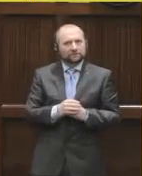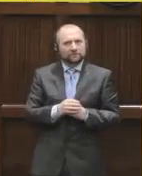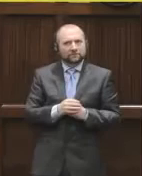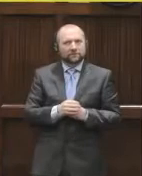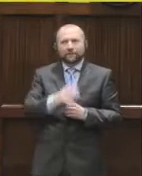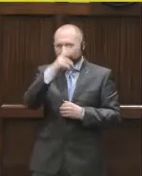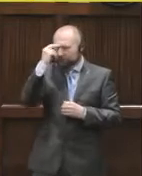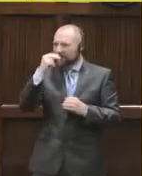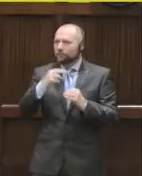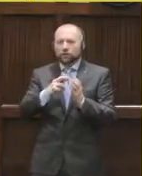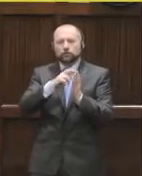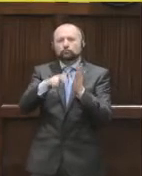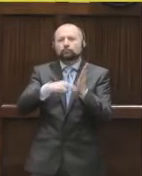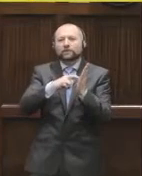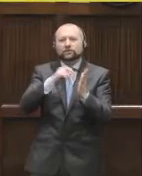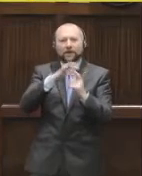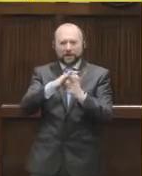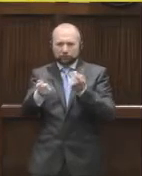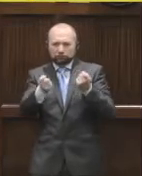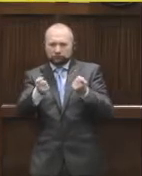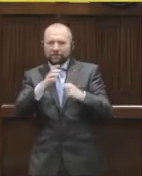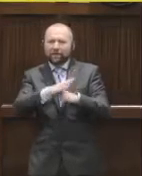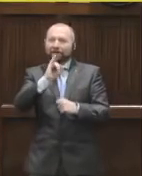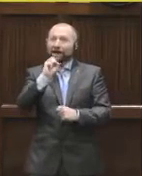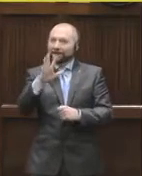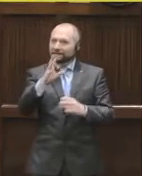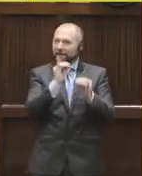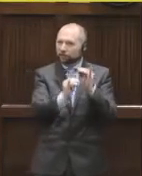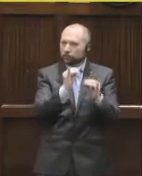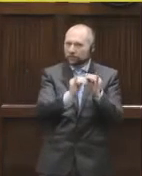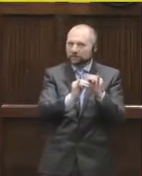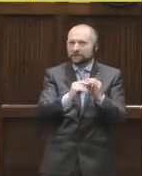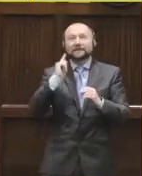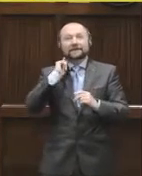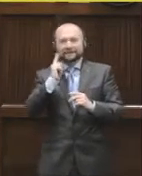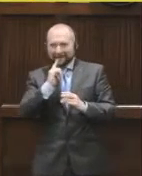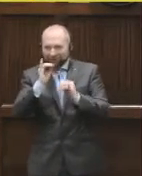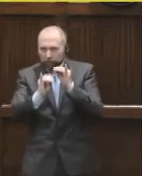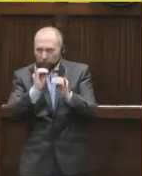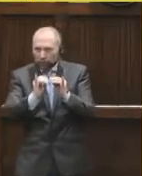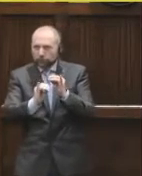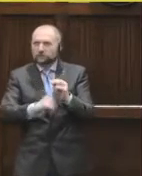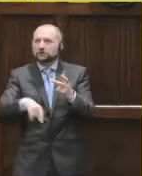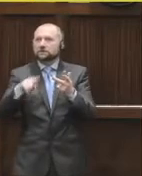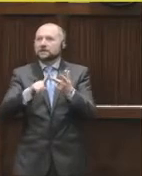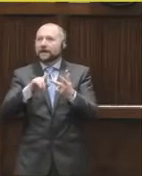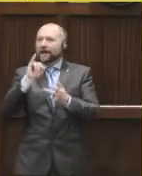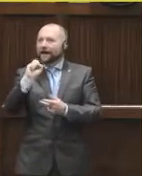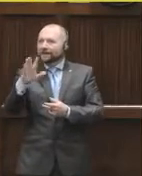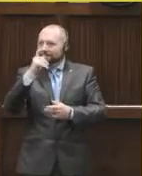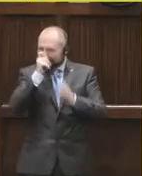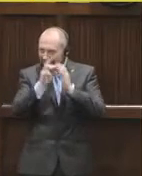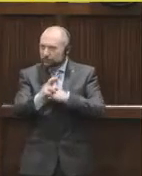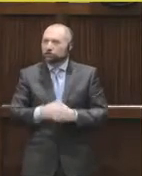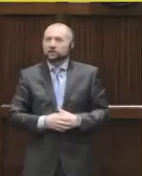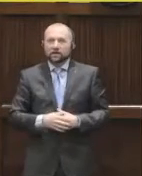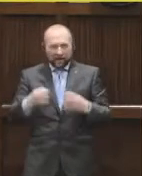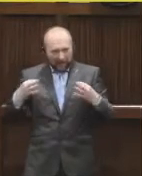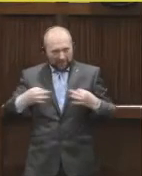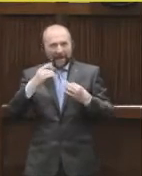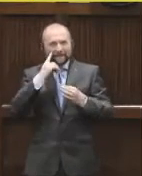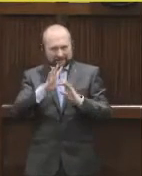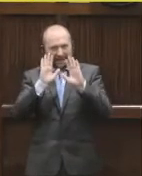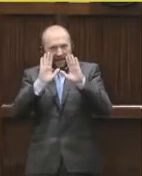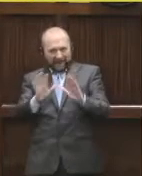of registration and regulation of ISL interpreters, deaf interpreters and ISL teachers, and I'm very glad to see that that